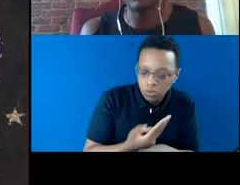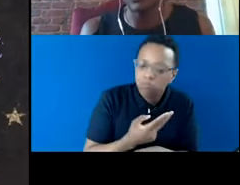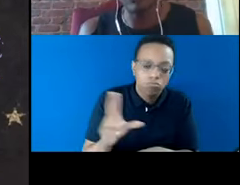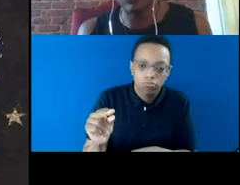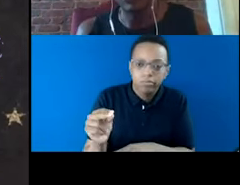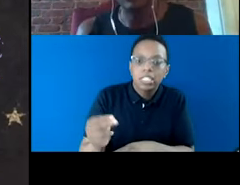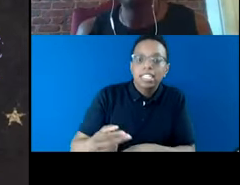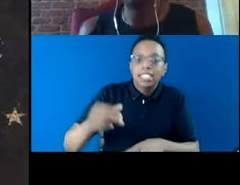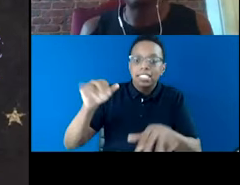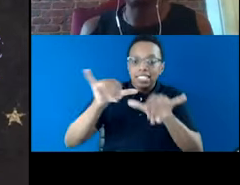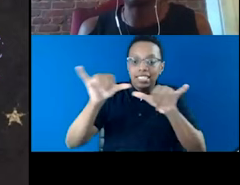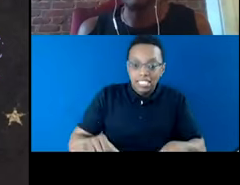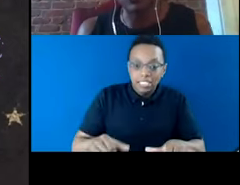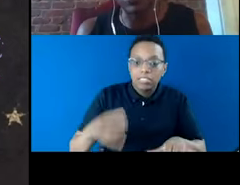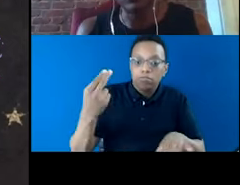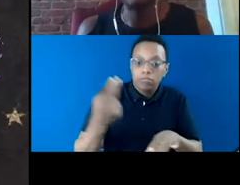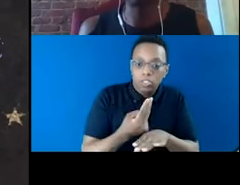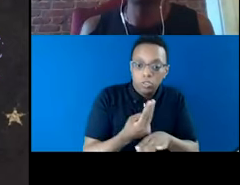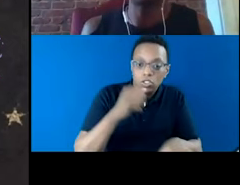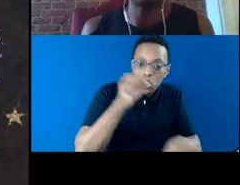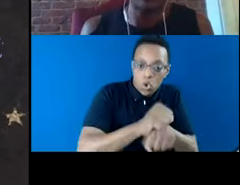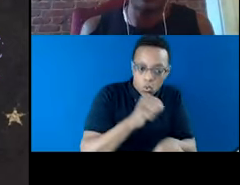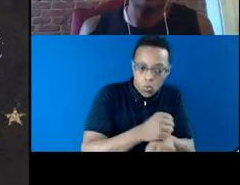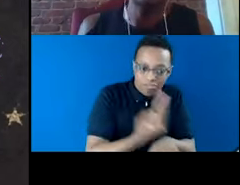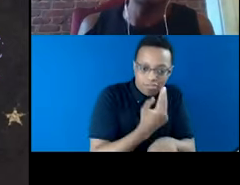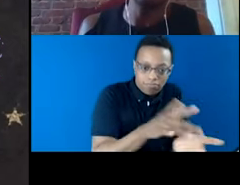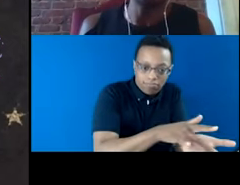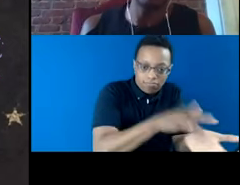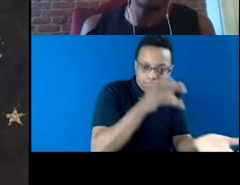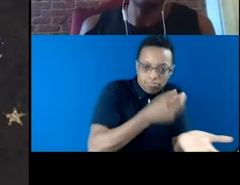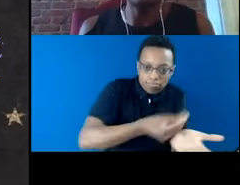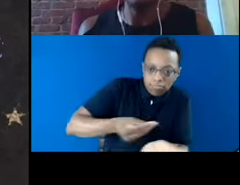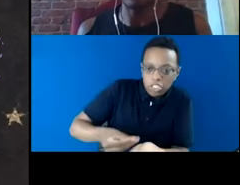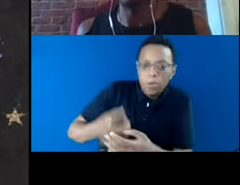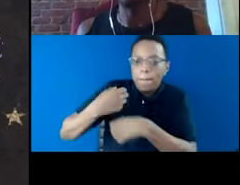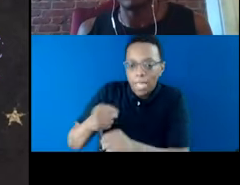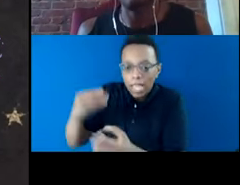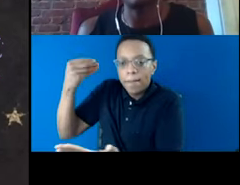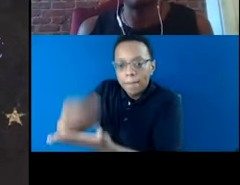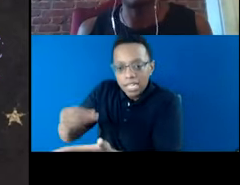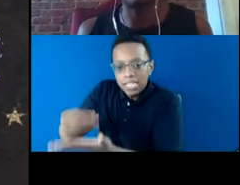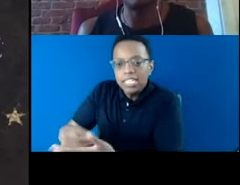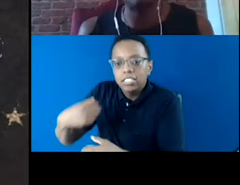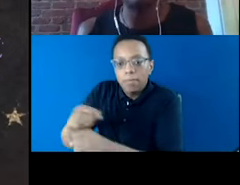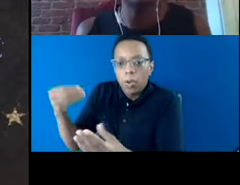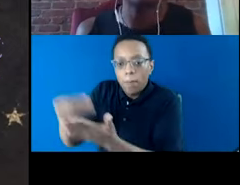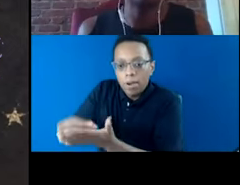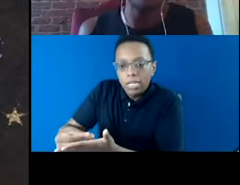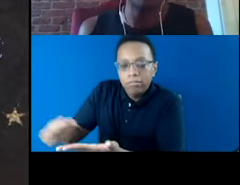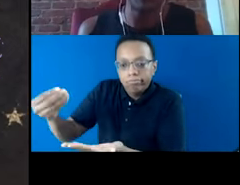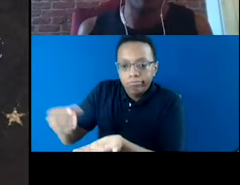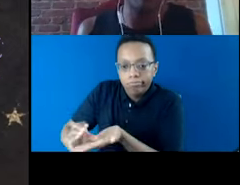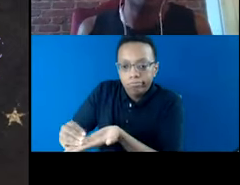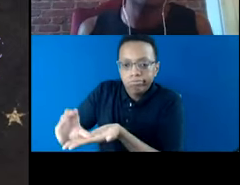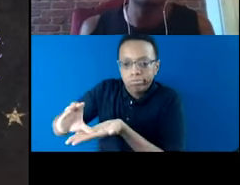using the labor of people who do work to produce money that then will produce more money over time. So it makes rich people who have